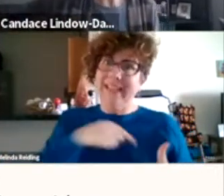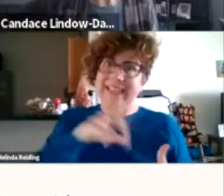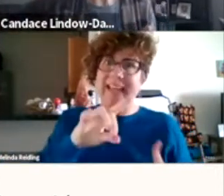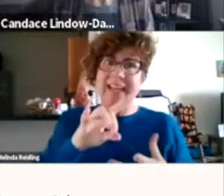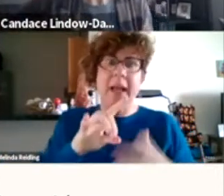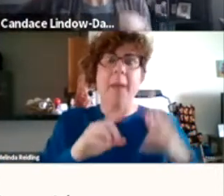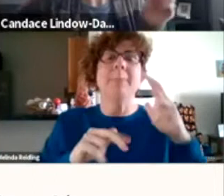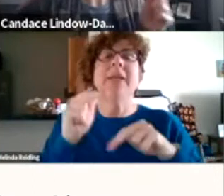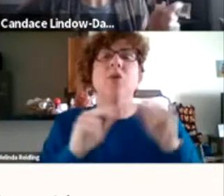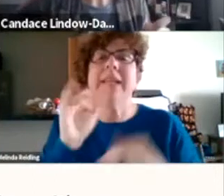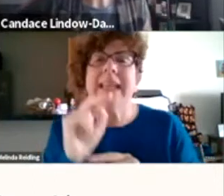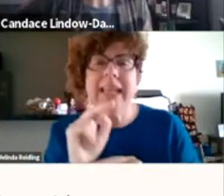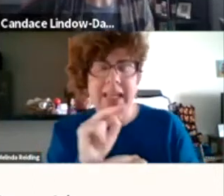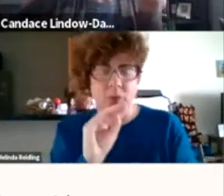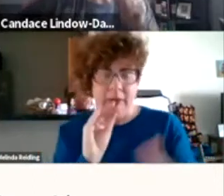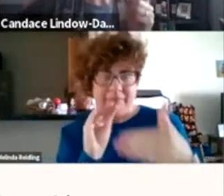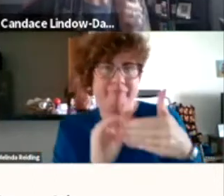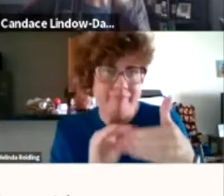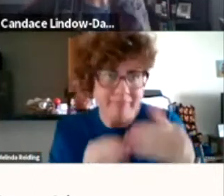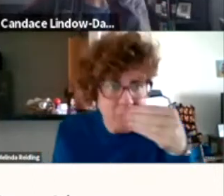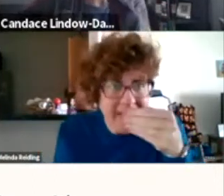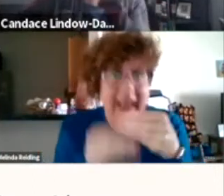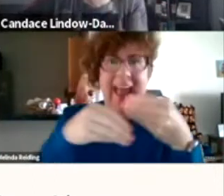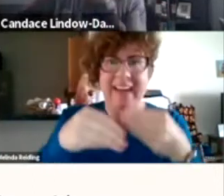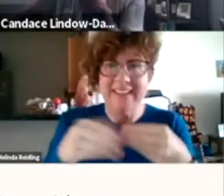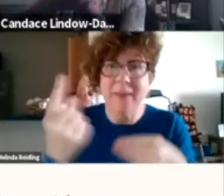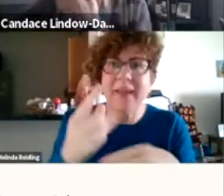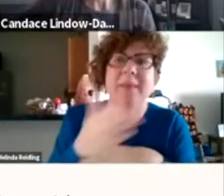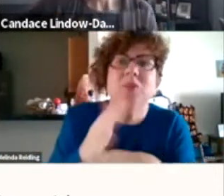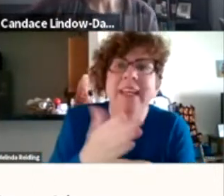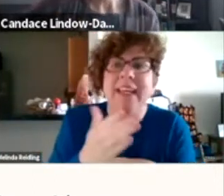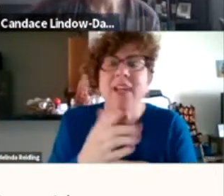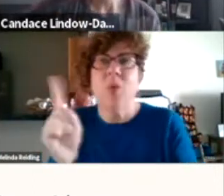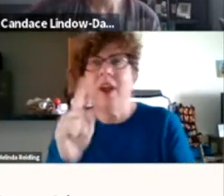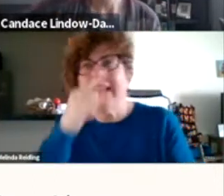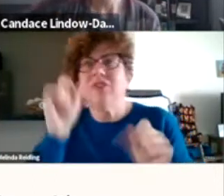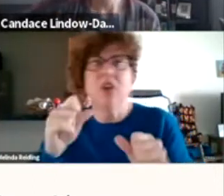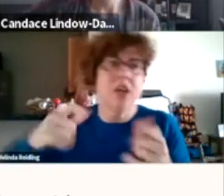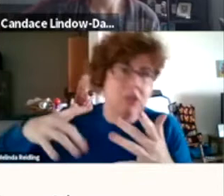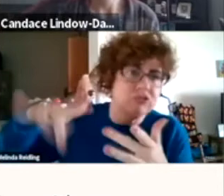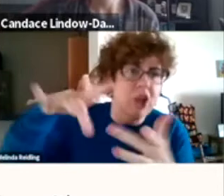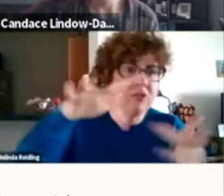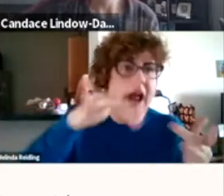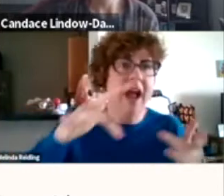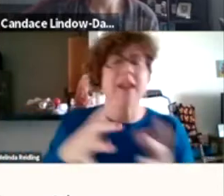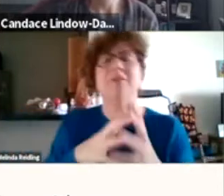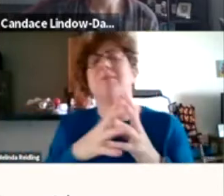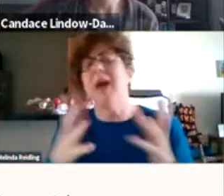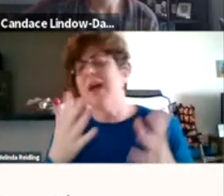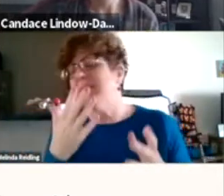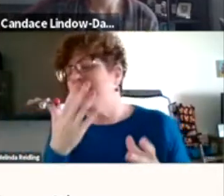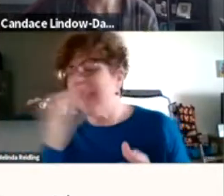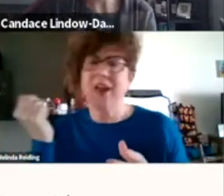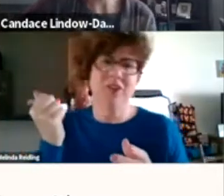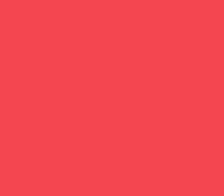used to, thinking of places where we could go and we could run around. And it just was a a good, much better use of our time than sitting